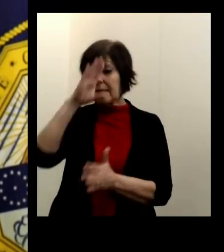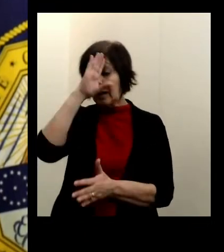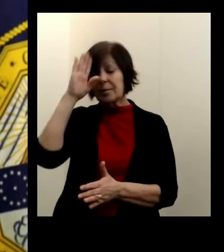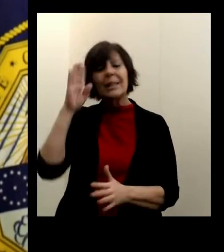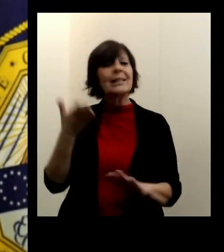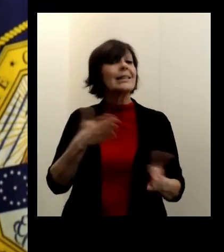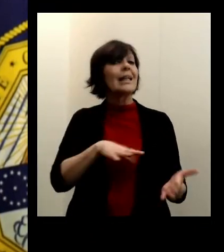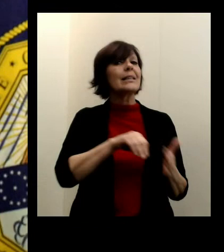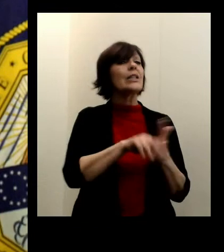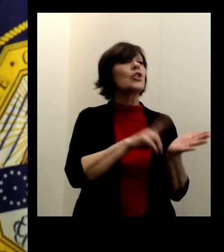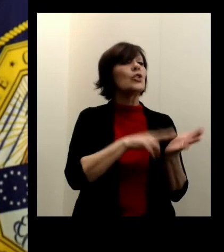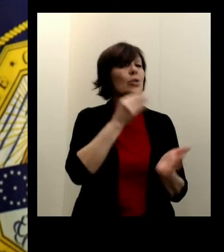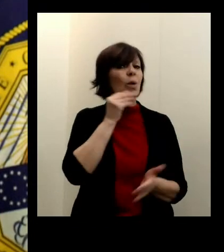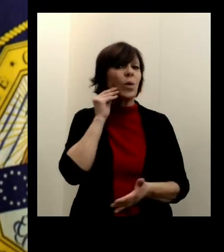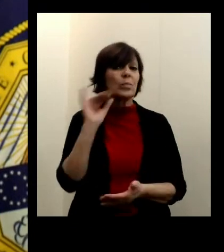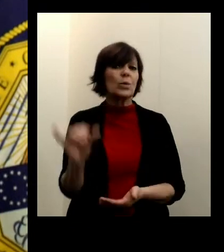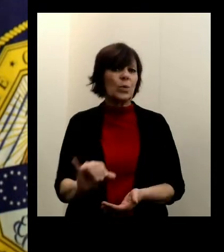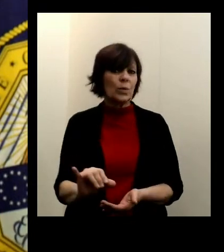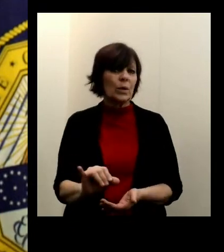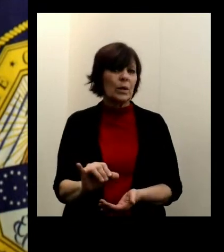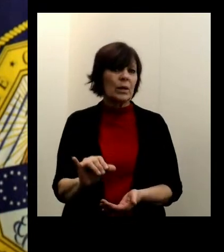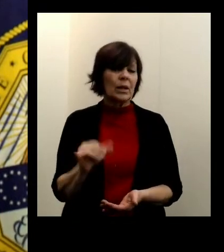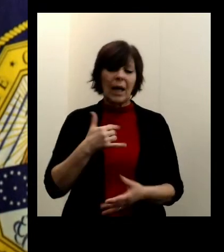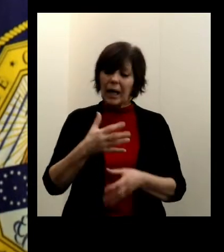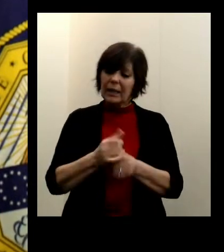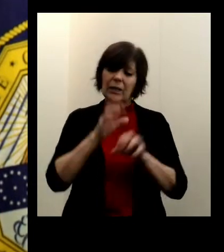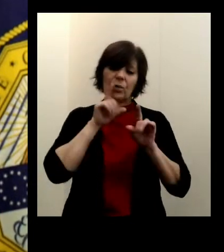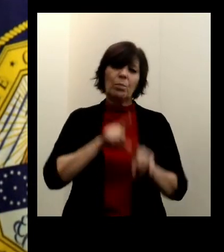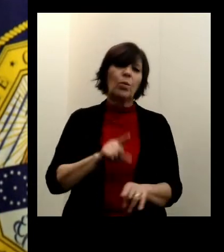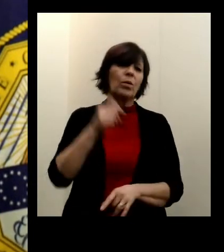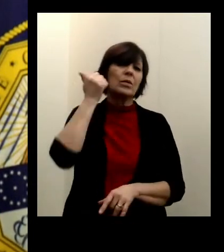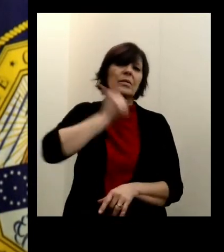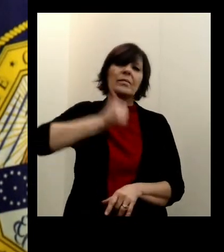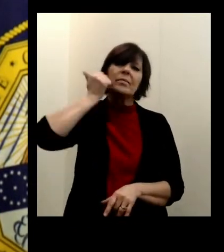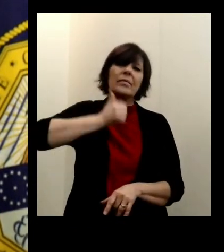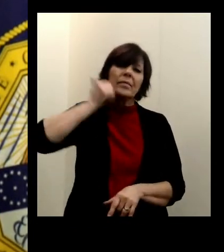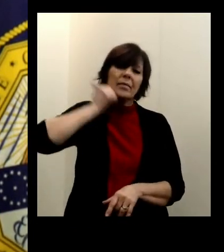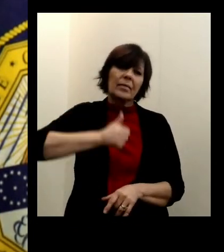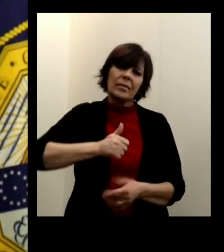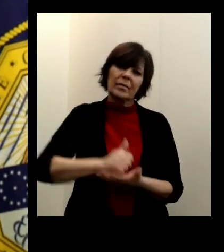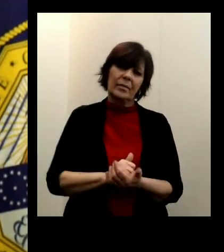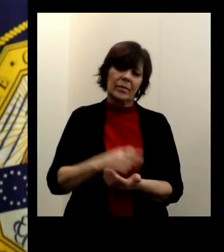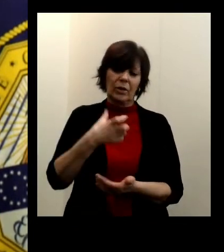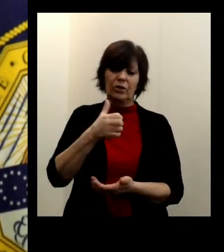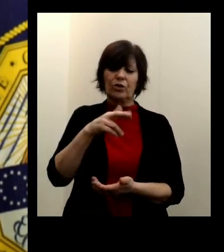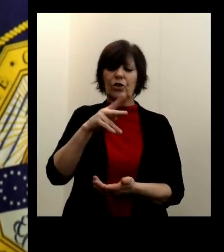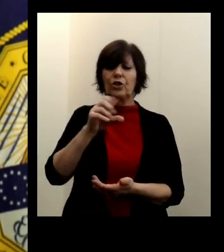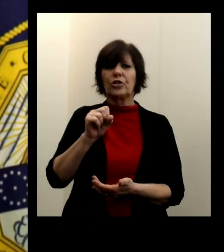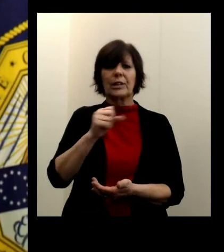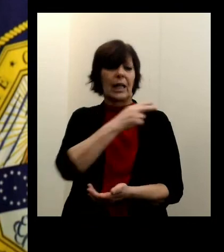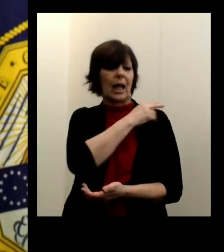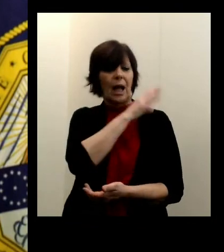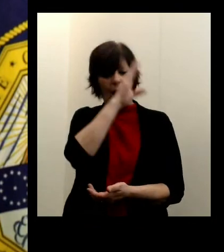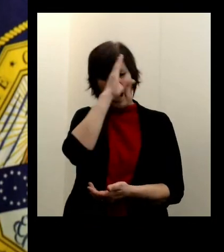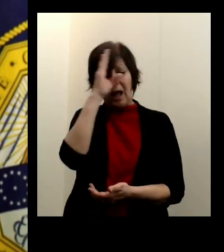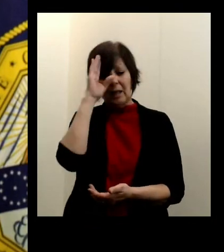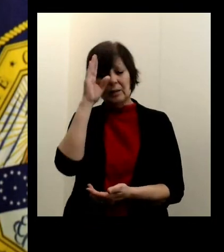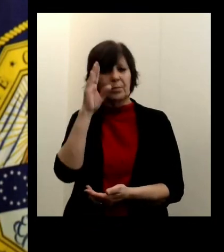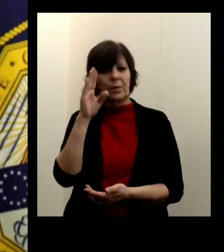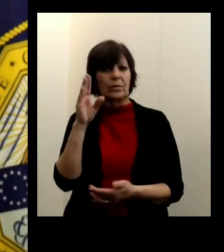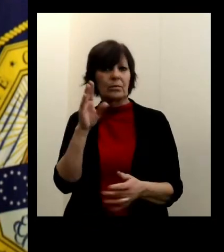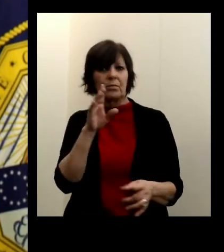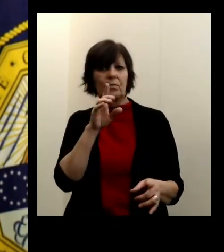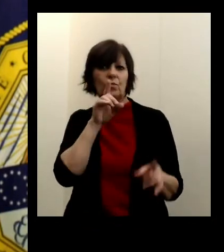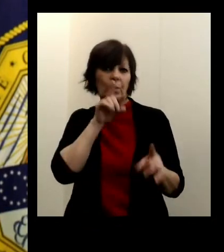see deaths in nursing homes. I get the report on a daily basis. It's called the HERDS report. It's a hospitalization report from New York State,